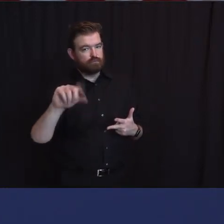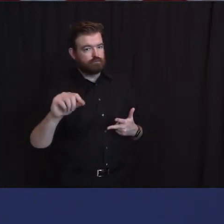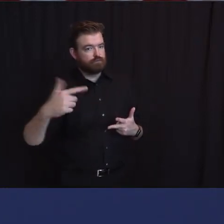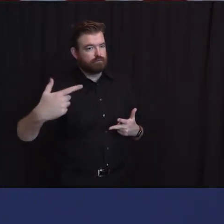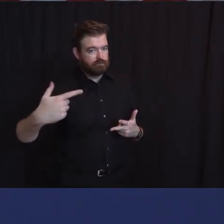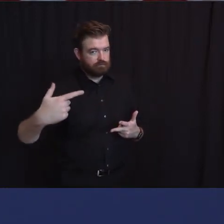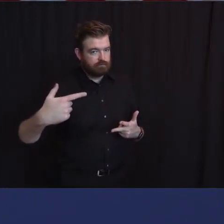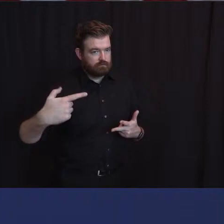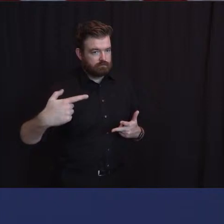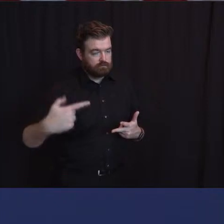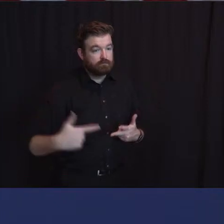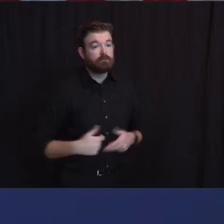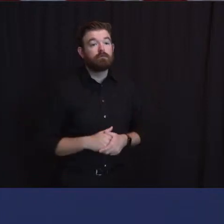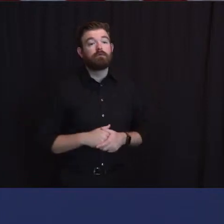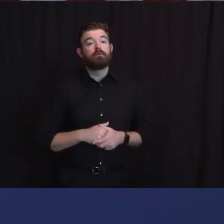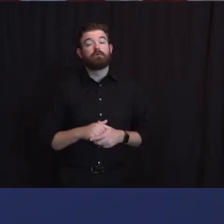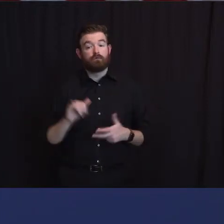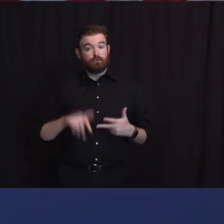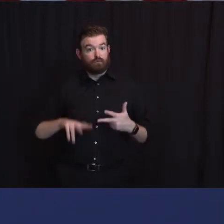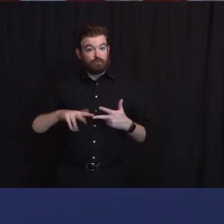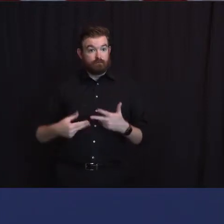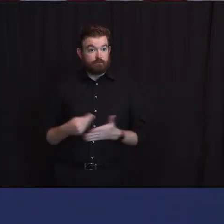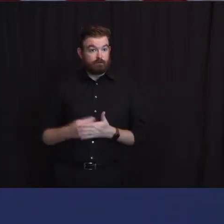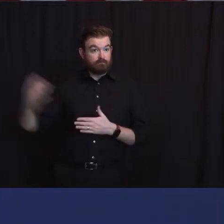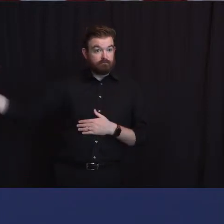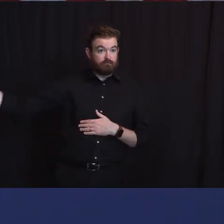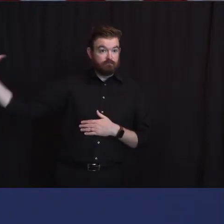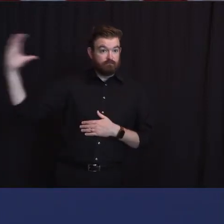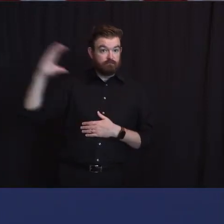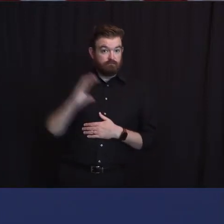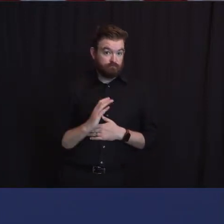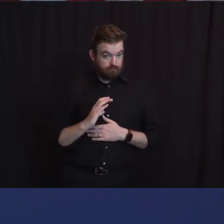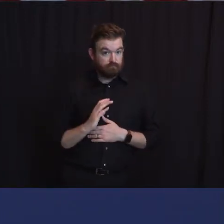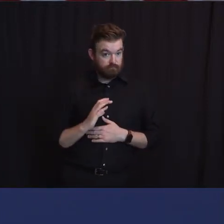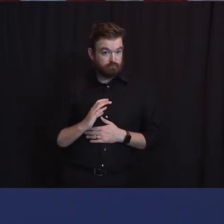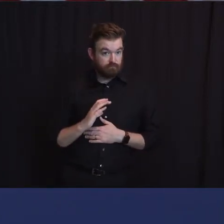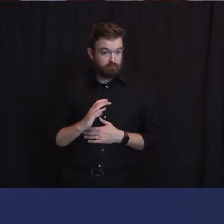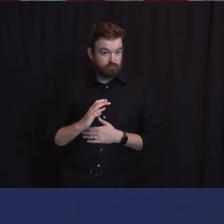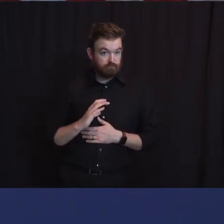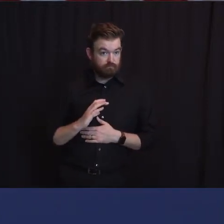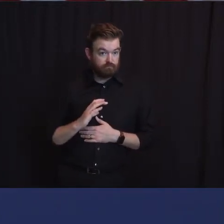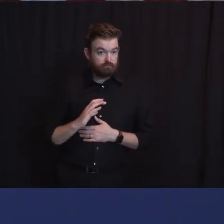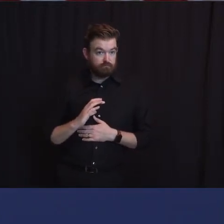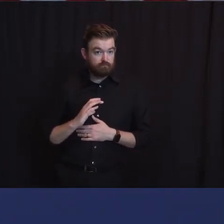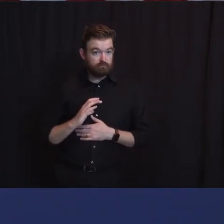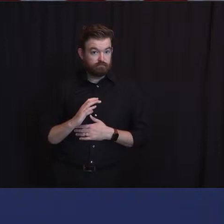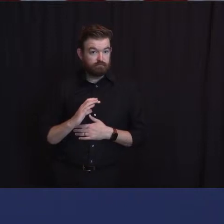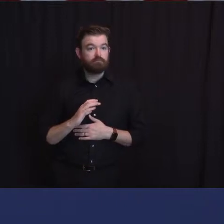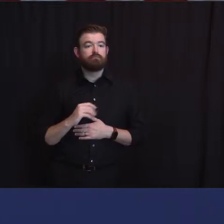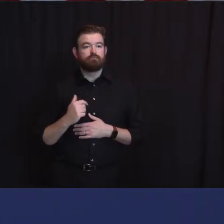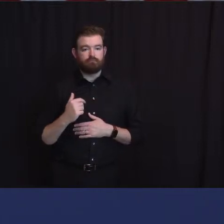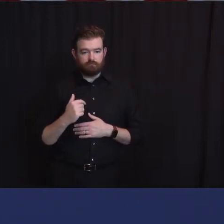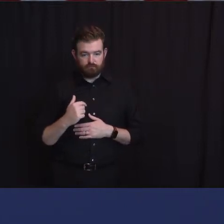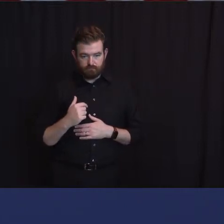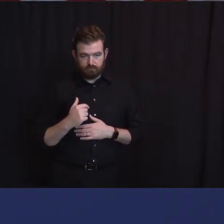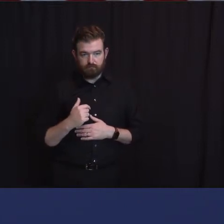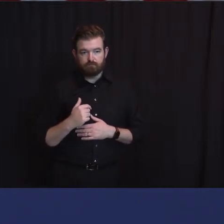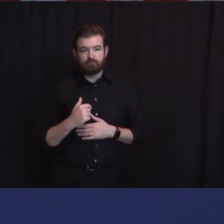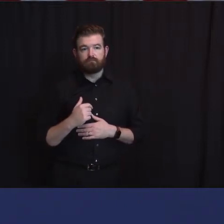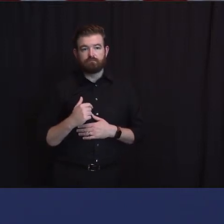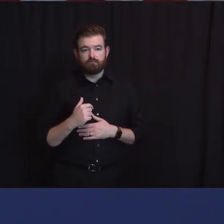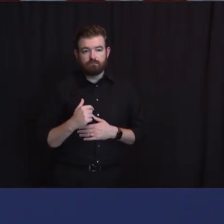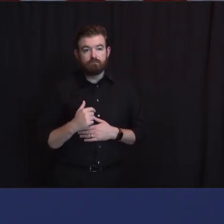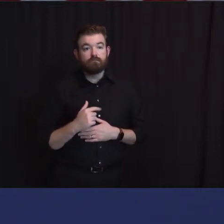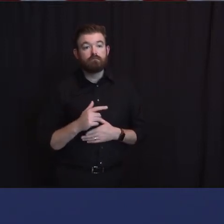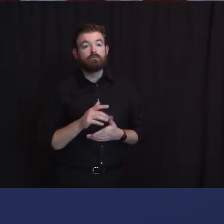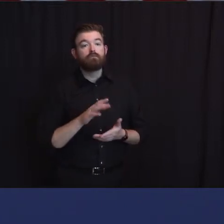on Monday, the New Jersey Department of Education published each district's total ARP-ESSER fund allocation,